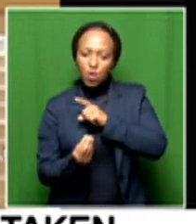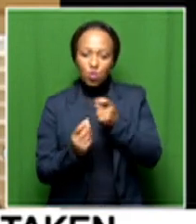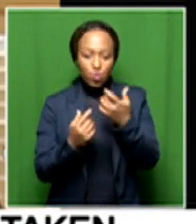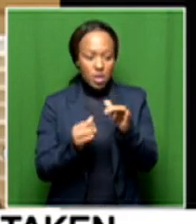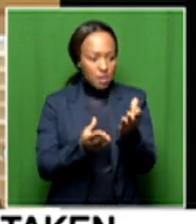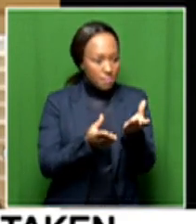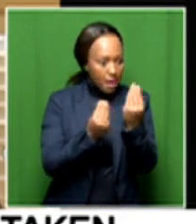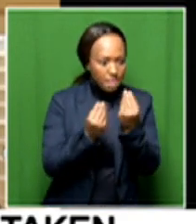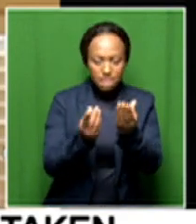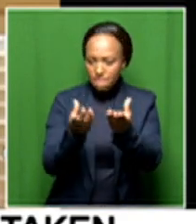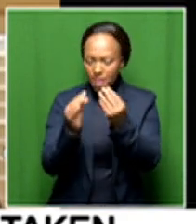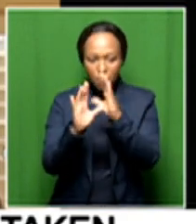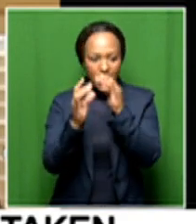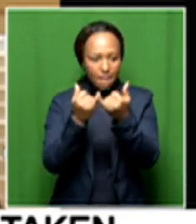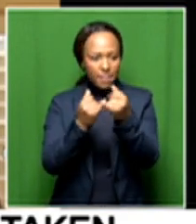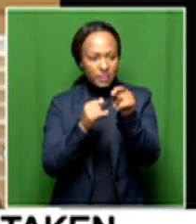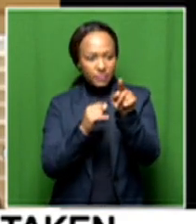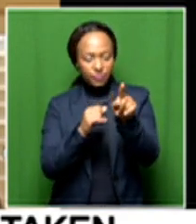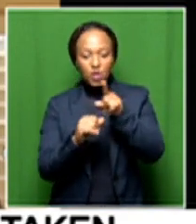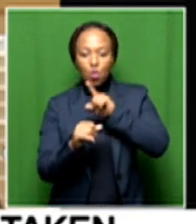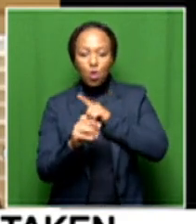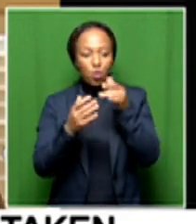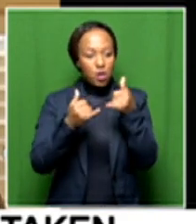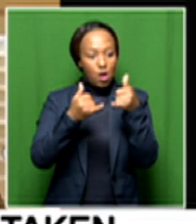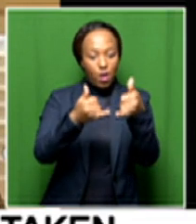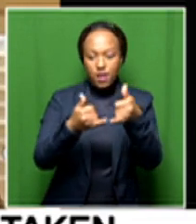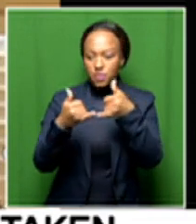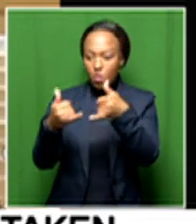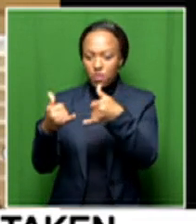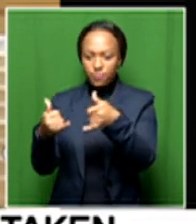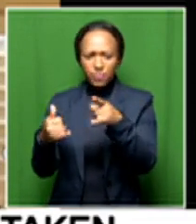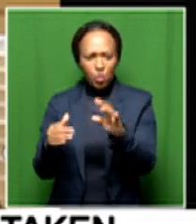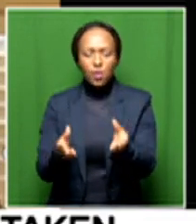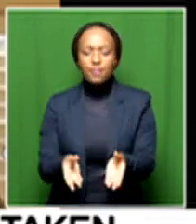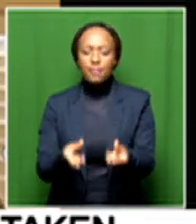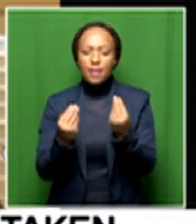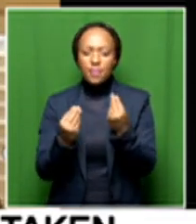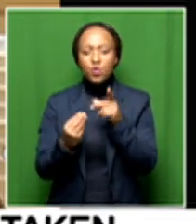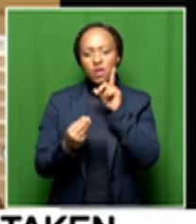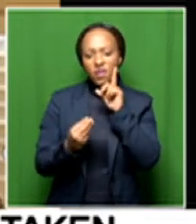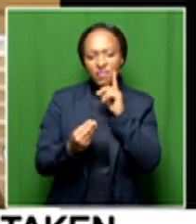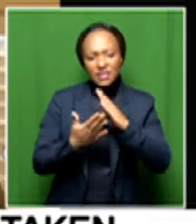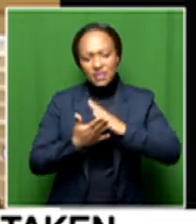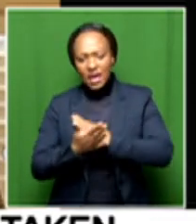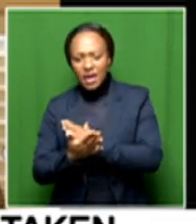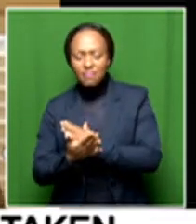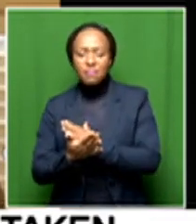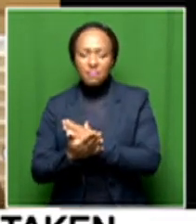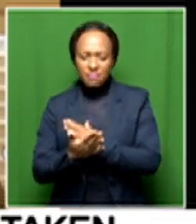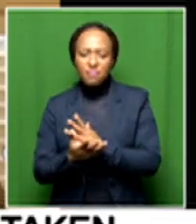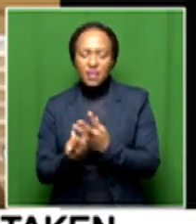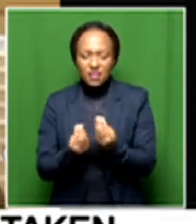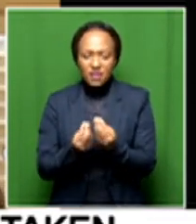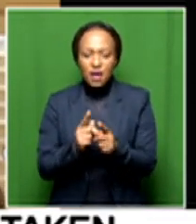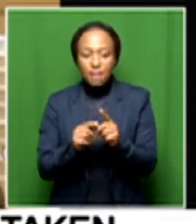the relevant department, which based on the awards, which is actually there. When we get that, we of course verify some of the things, but now it's up to